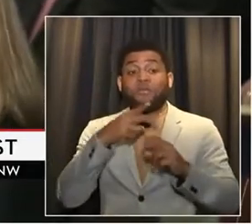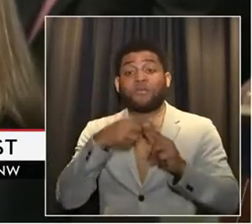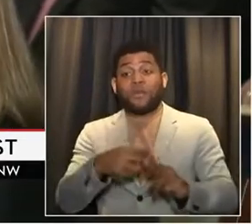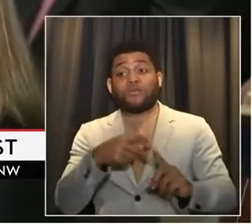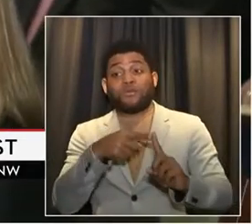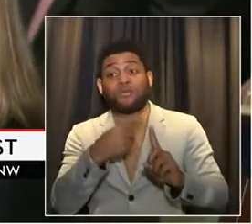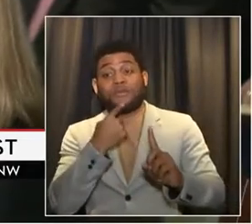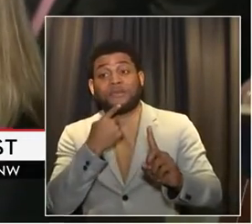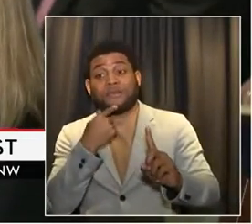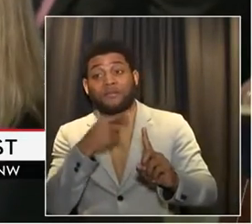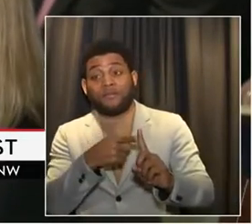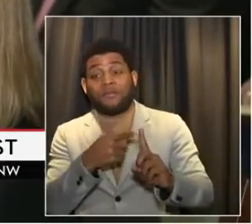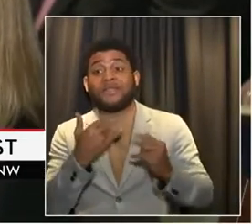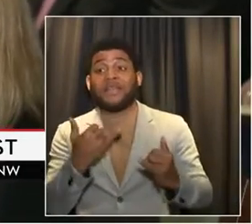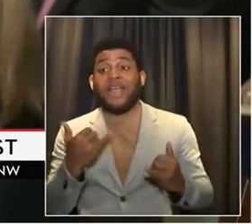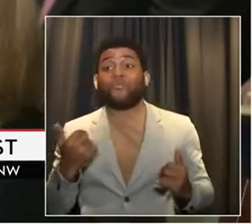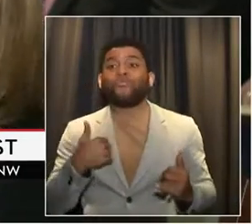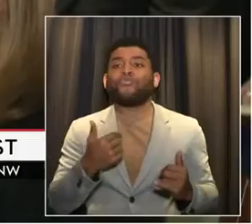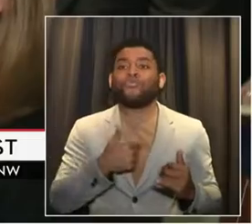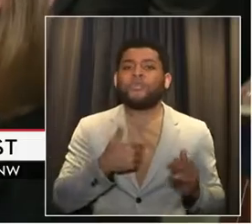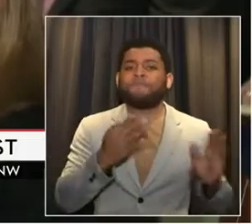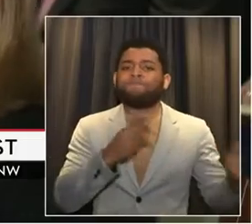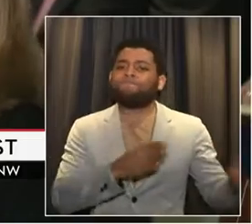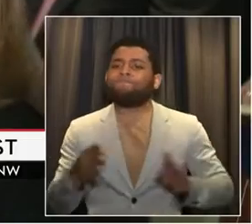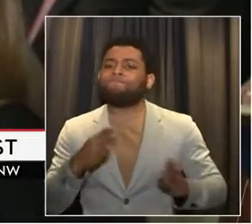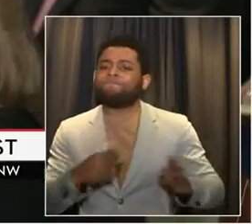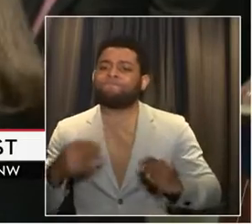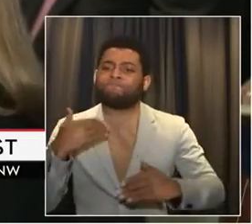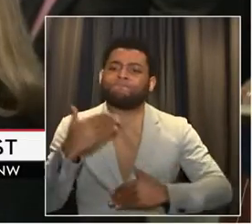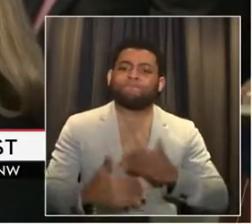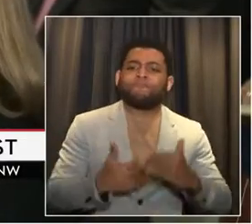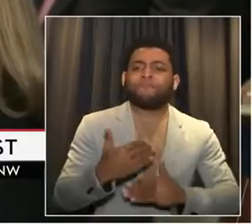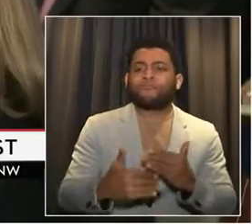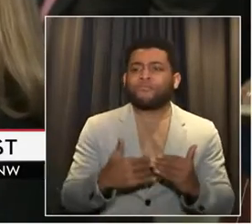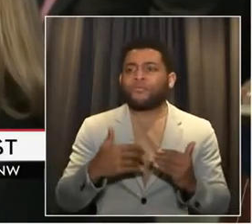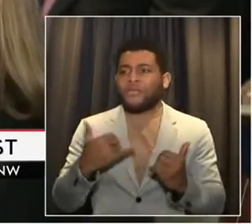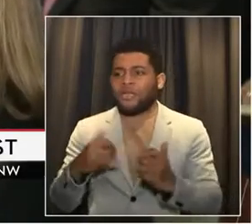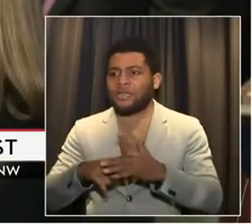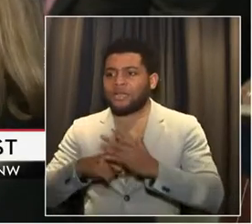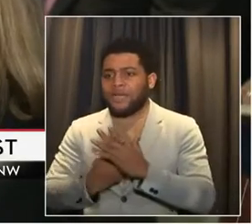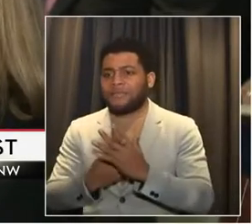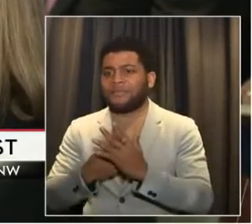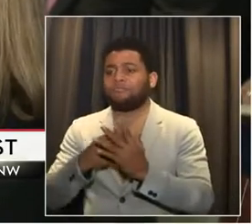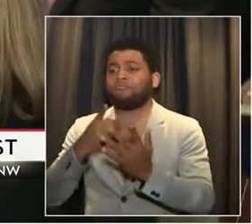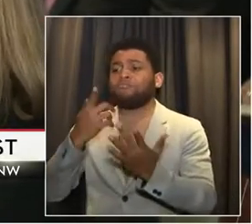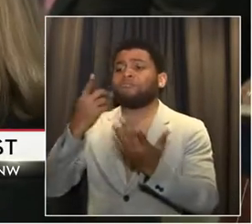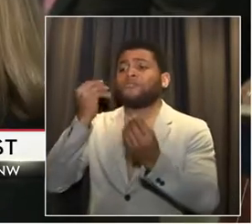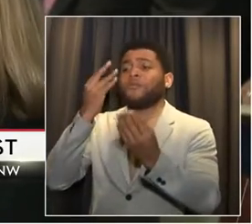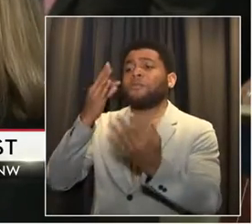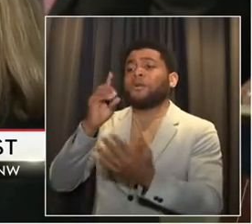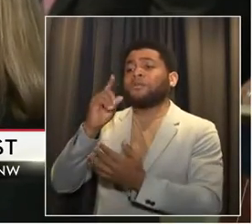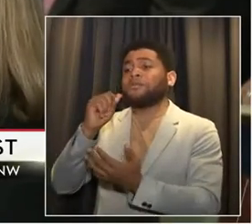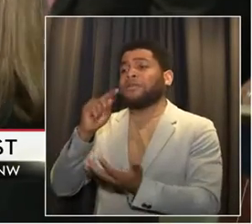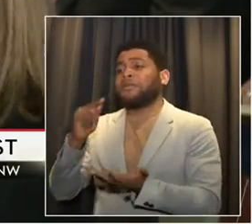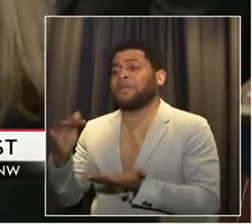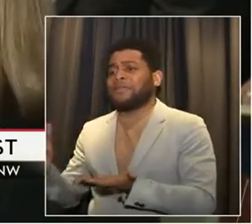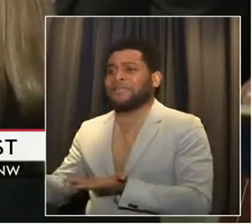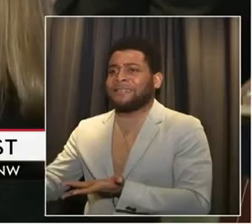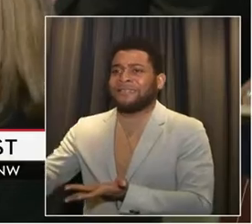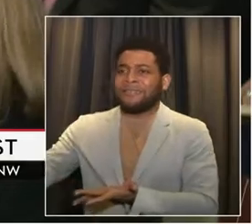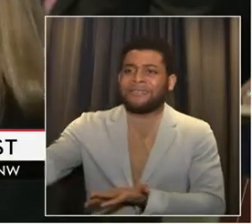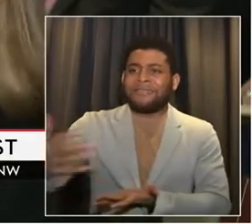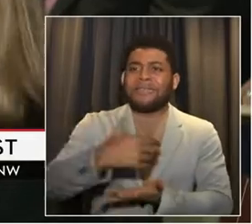planning process, and a planning process starts with gathering as much information as you can from experts and people in knowledge,